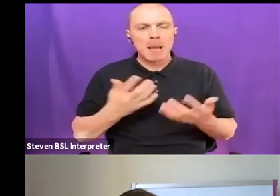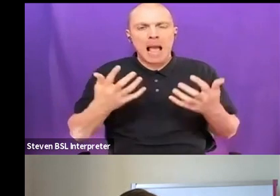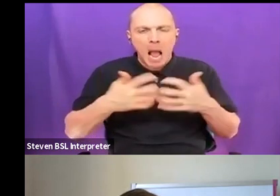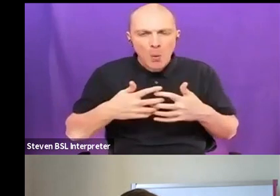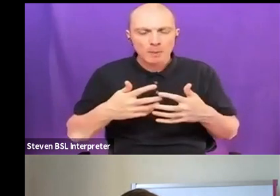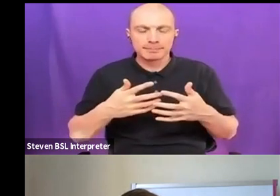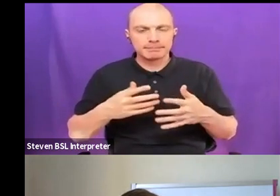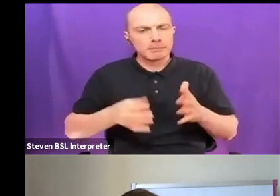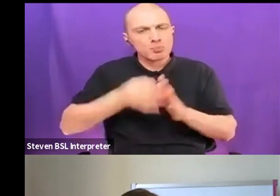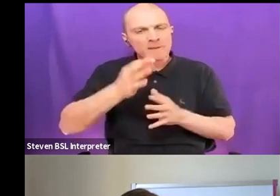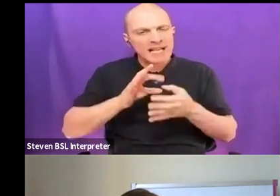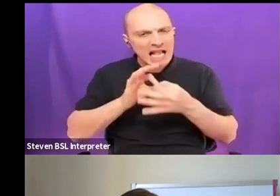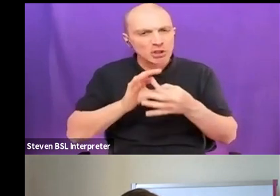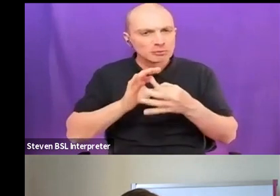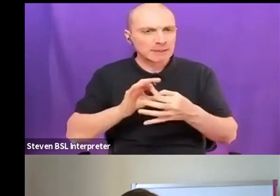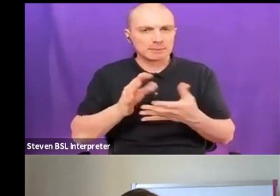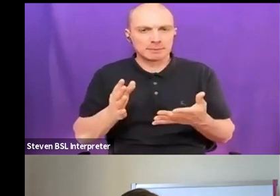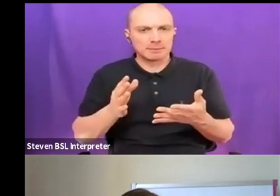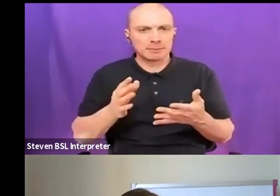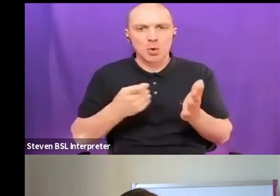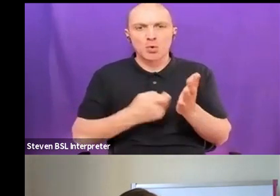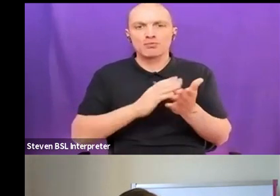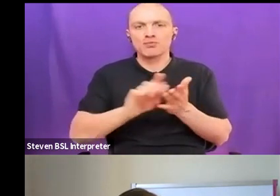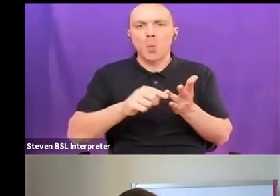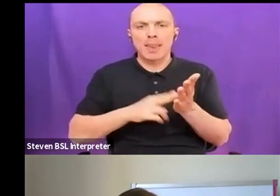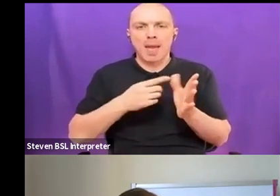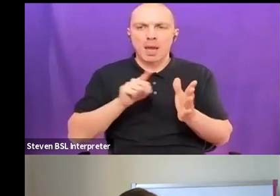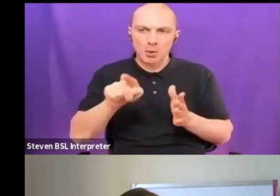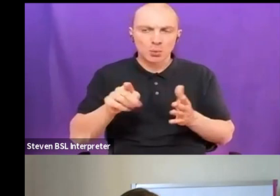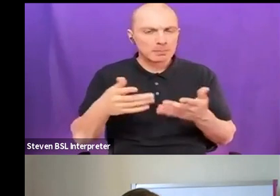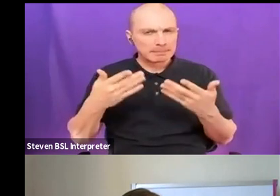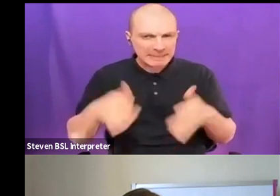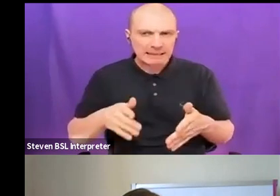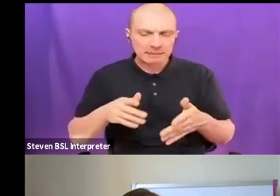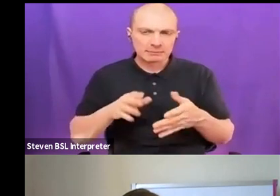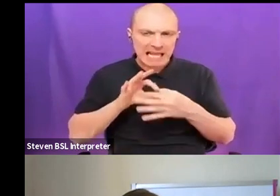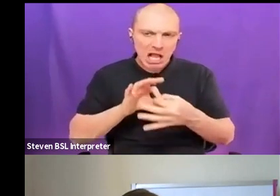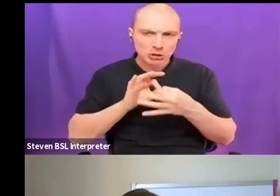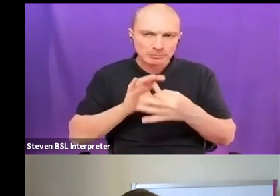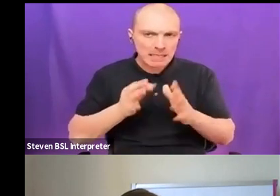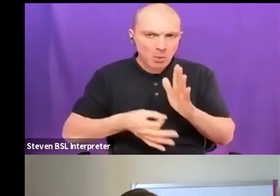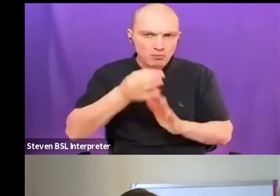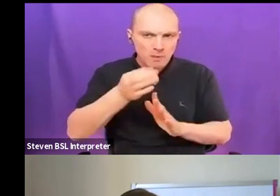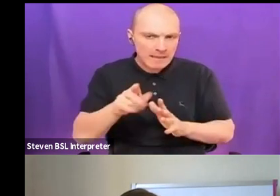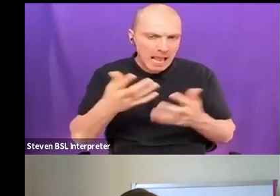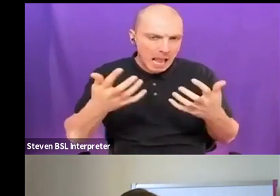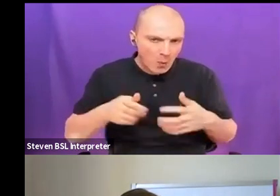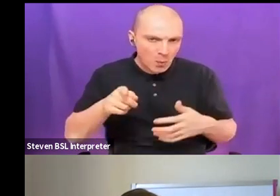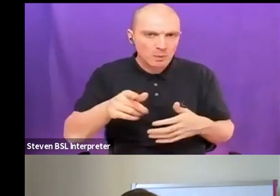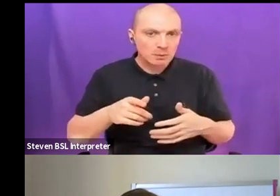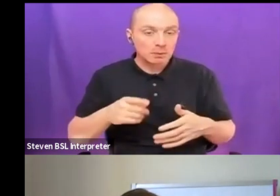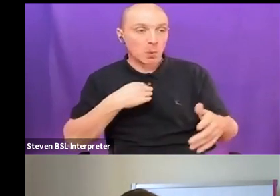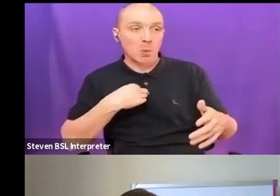that work for you? Yeah, very well. As I say, we've been really fortunate and